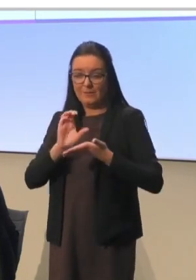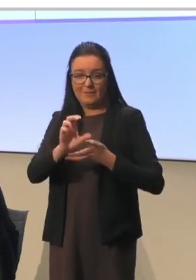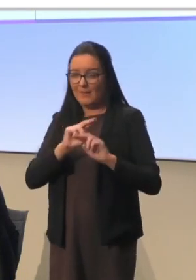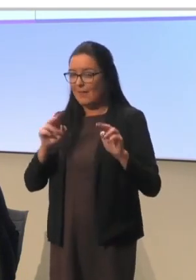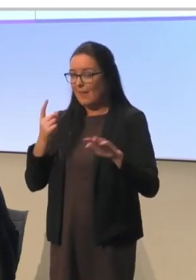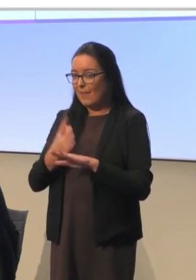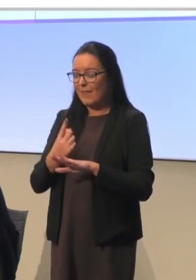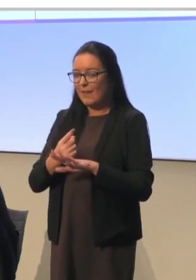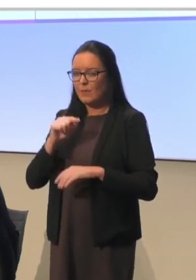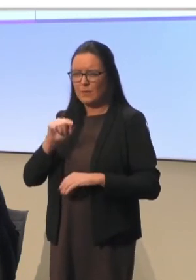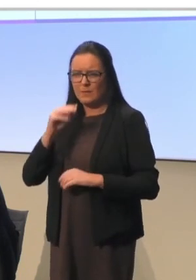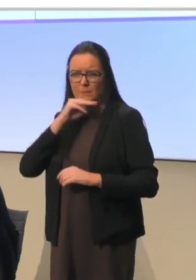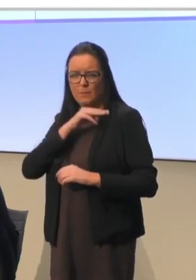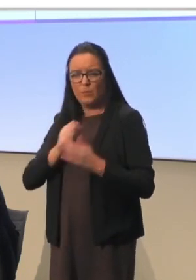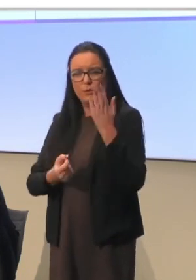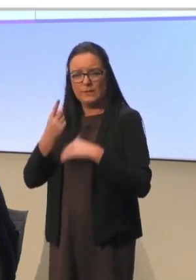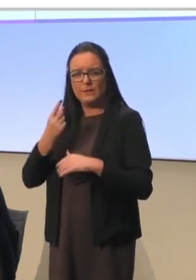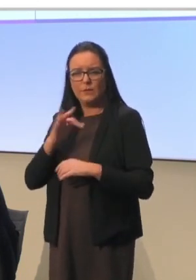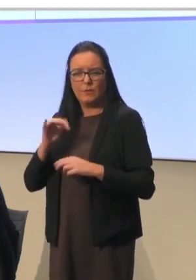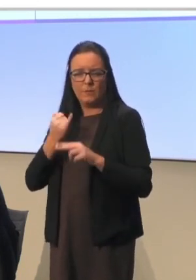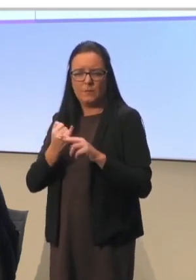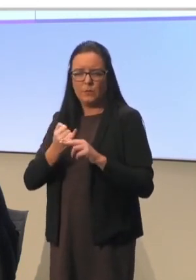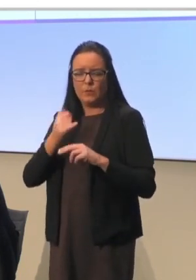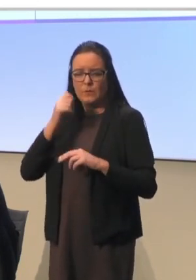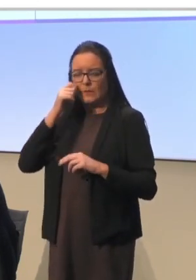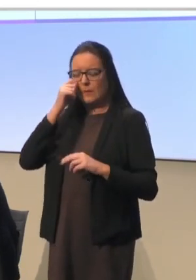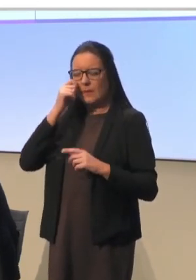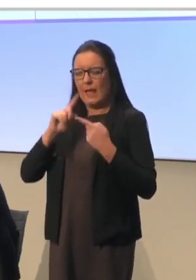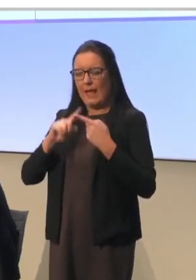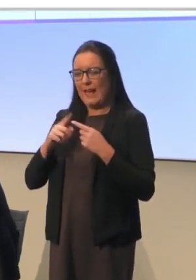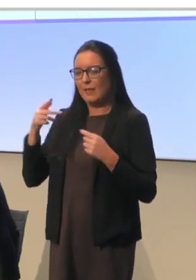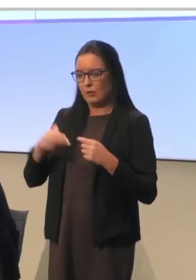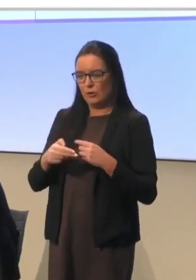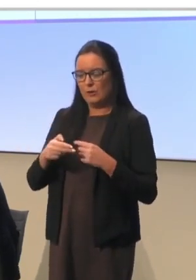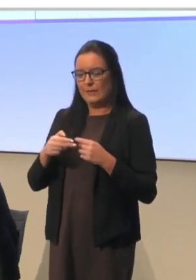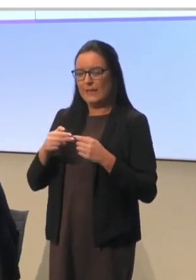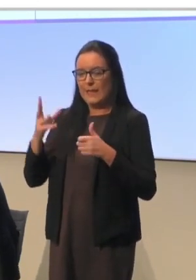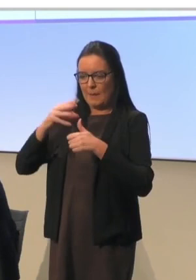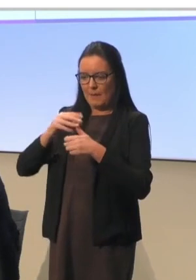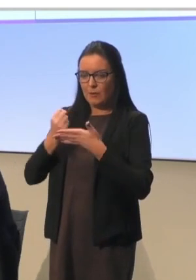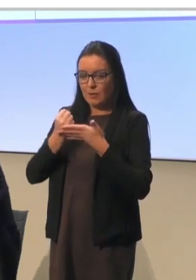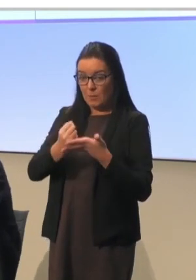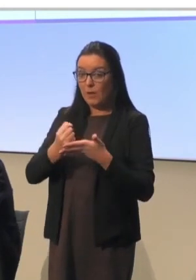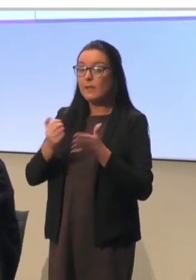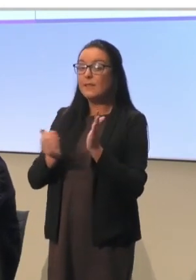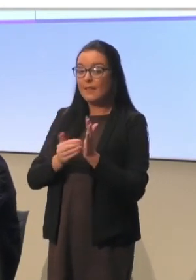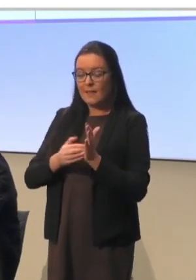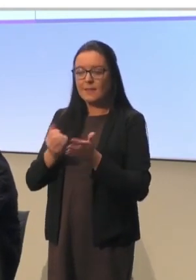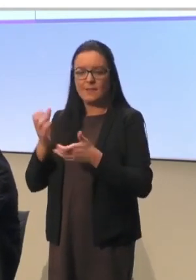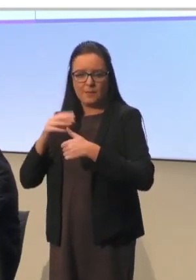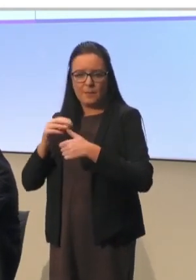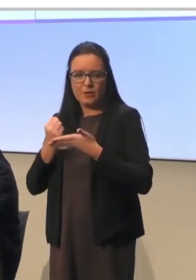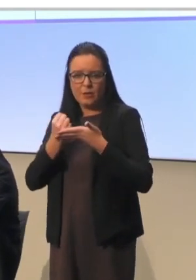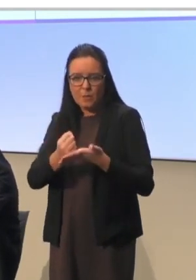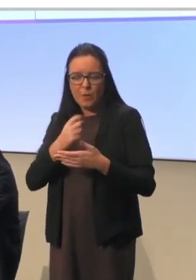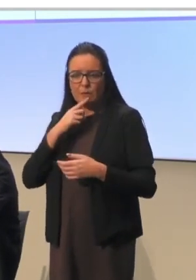was a very key issue right across all of the schools. And the issue of the cuts in specialised support. So where students were getting specialised supports in school, that